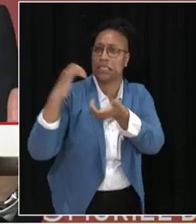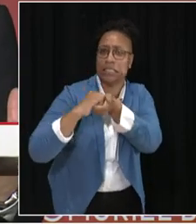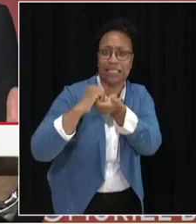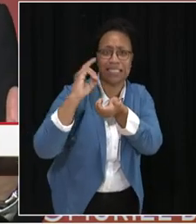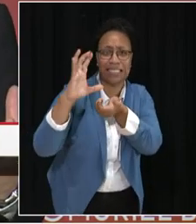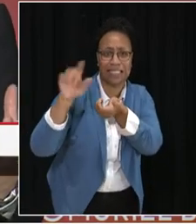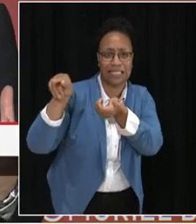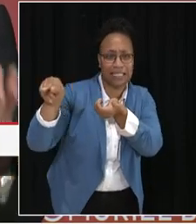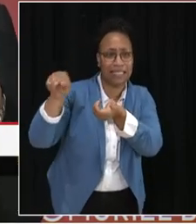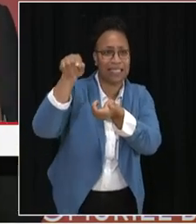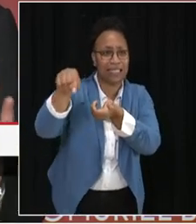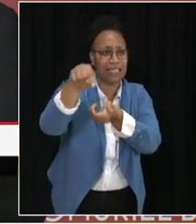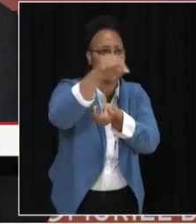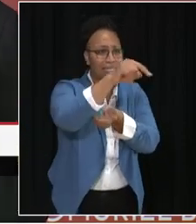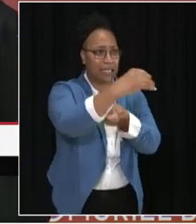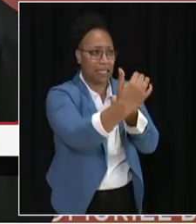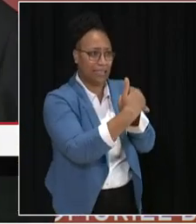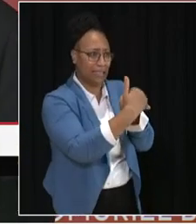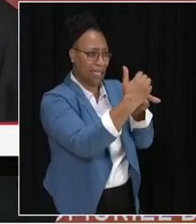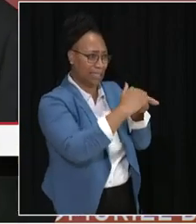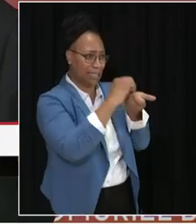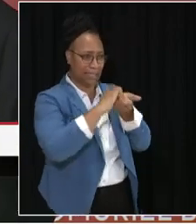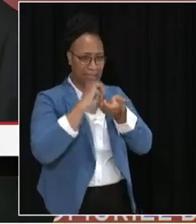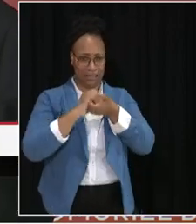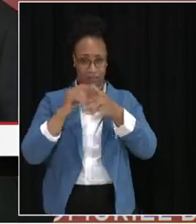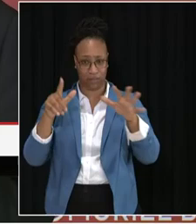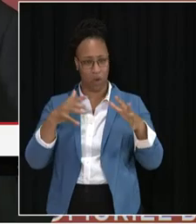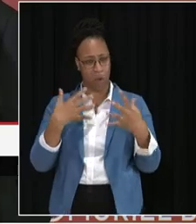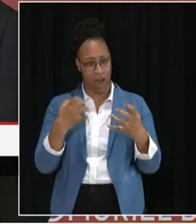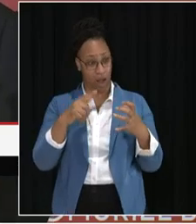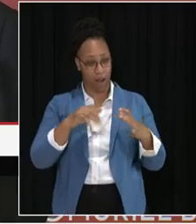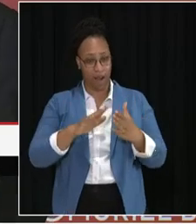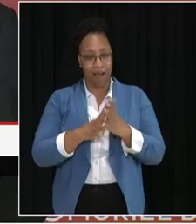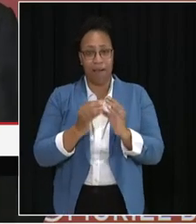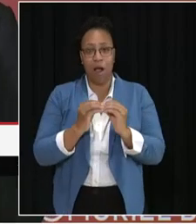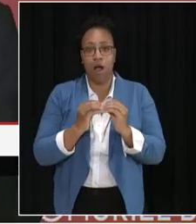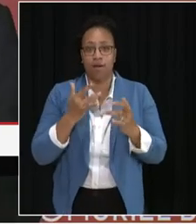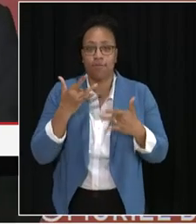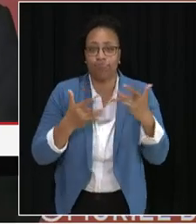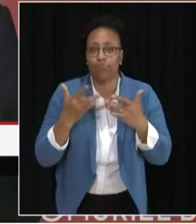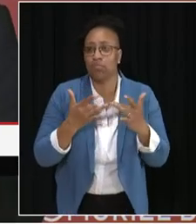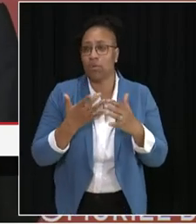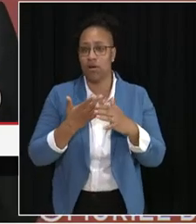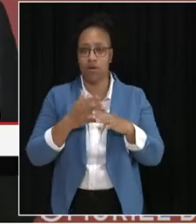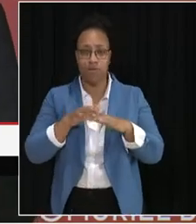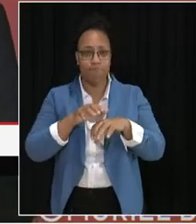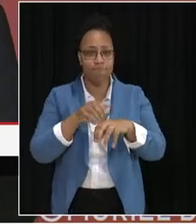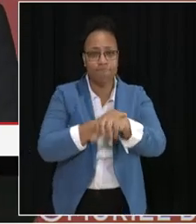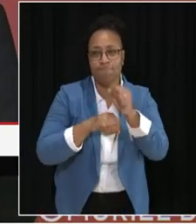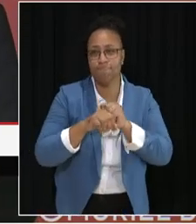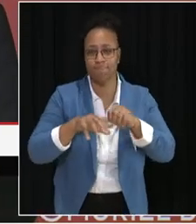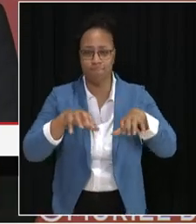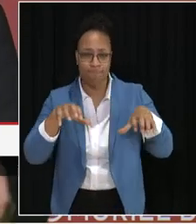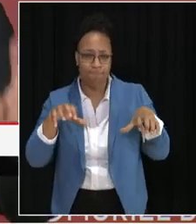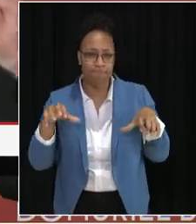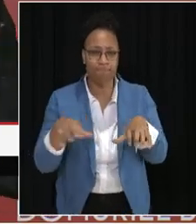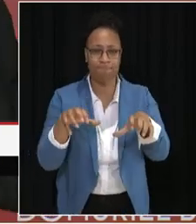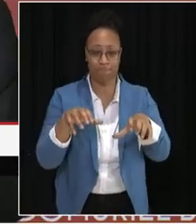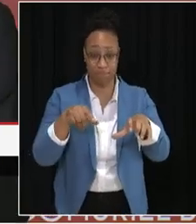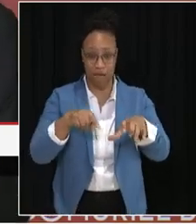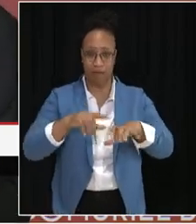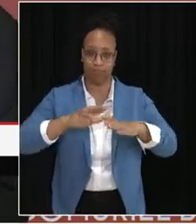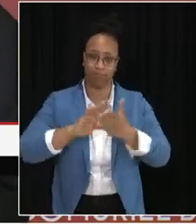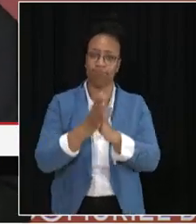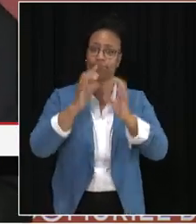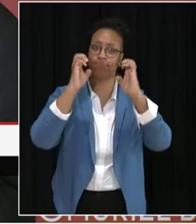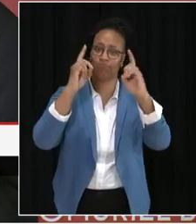ambition. These young people have an opportunity to get a first-class education from college faculty, from the